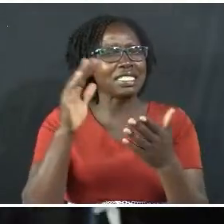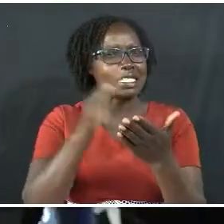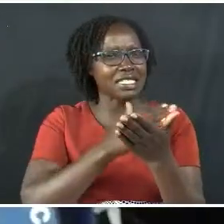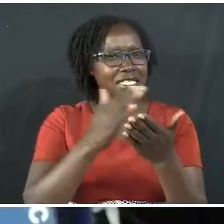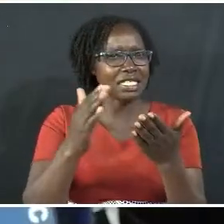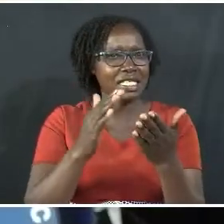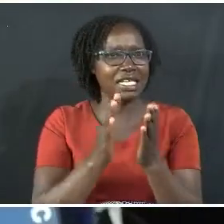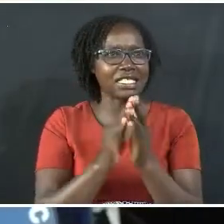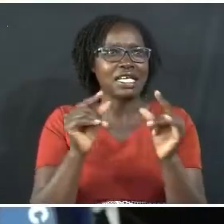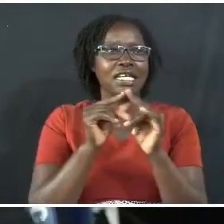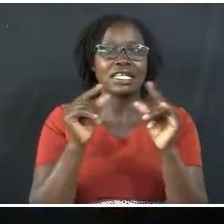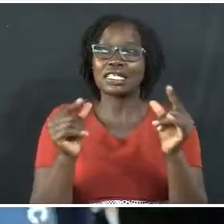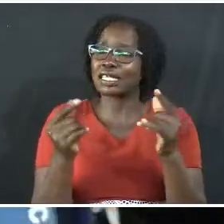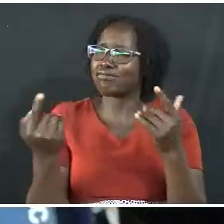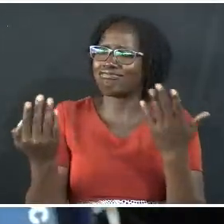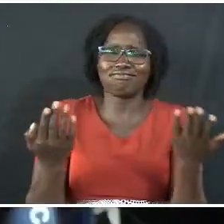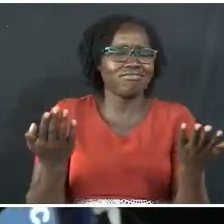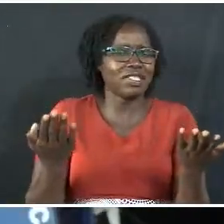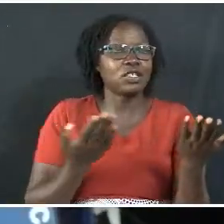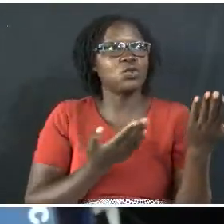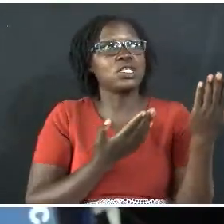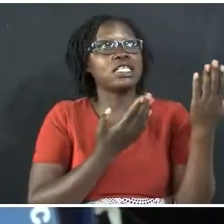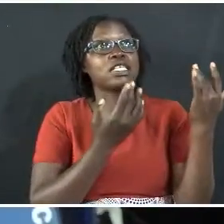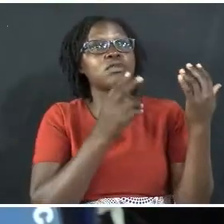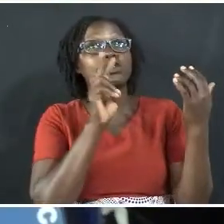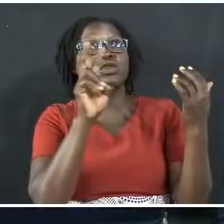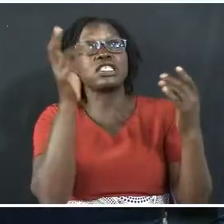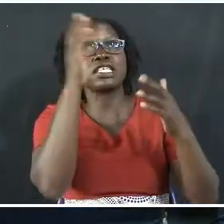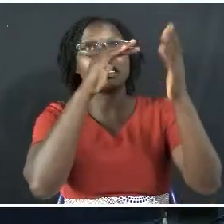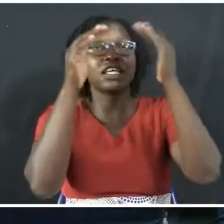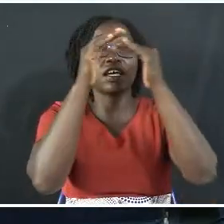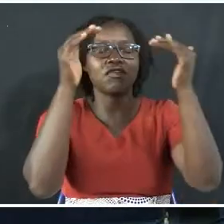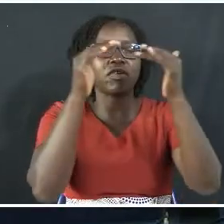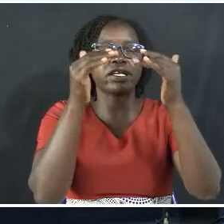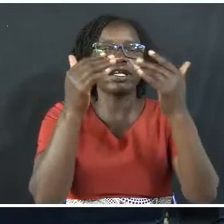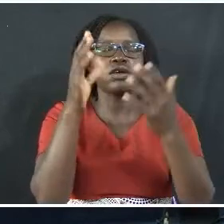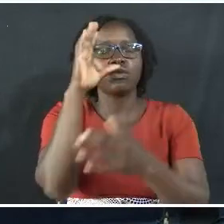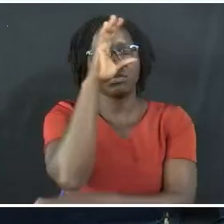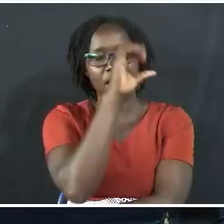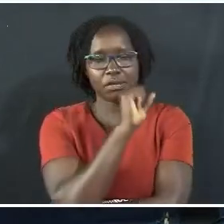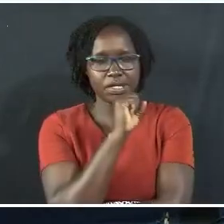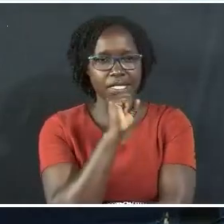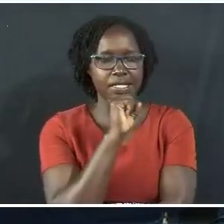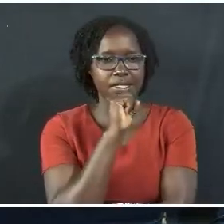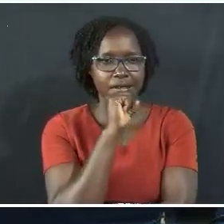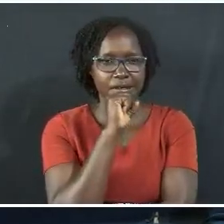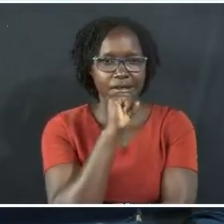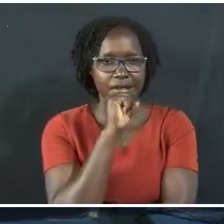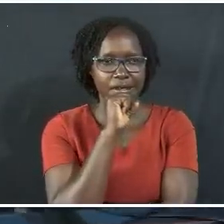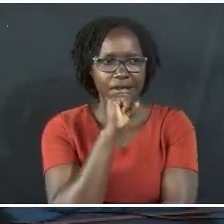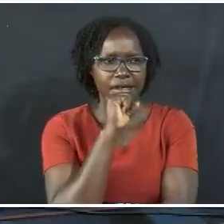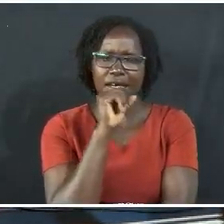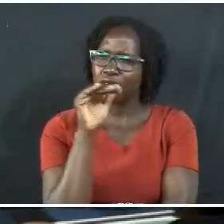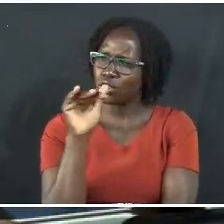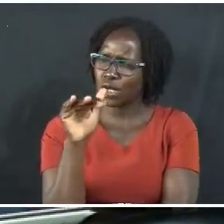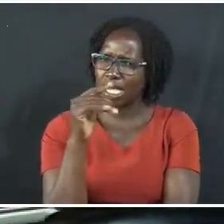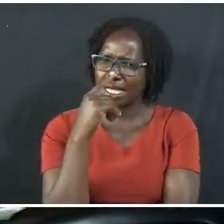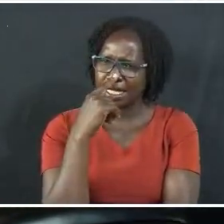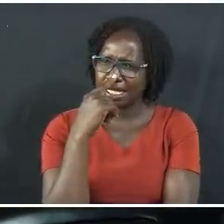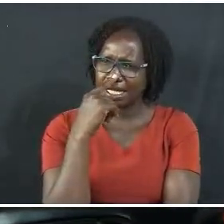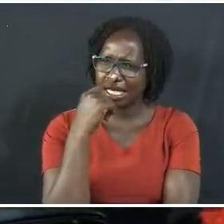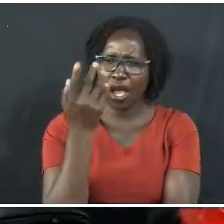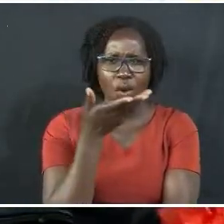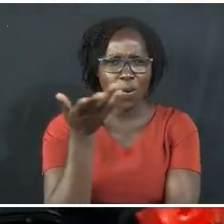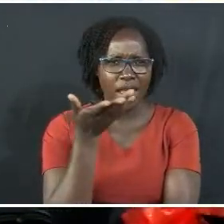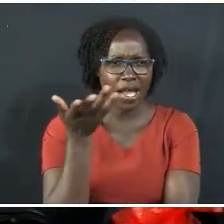great this and that, that you expected to see in heaven may not be there. And you will ask, where are